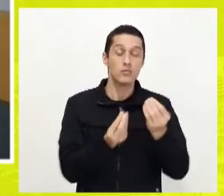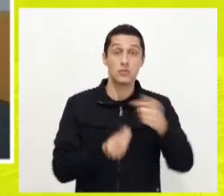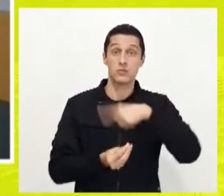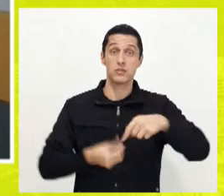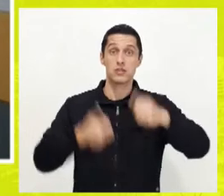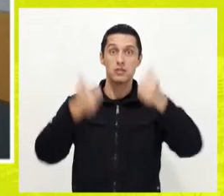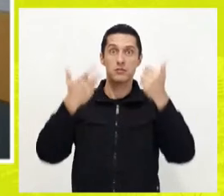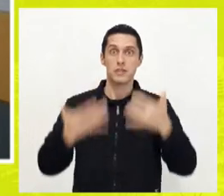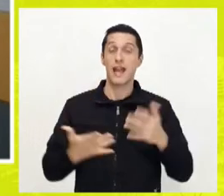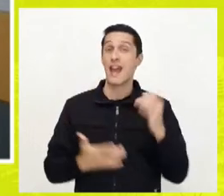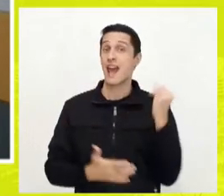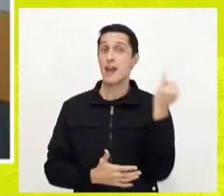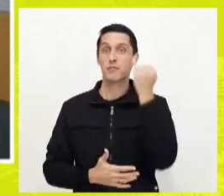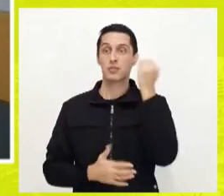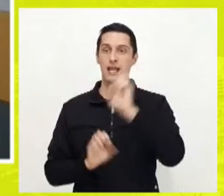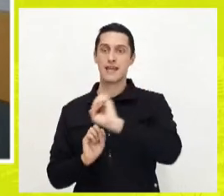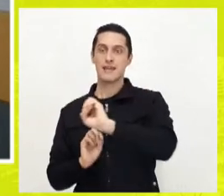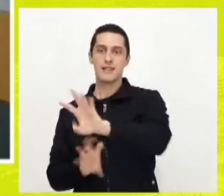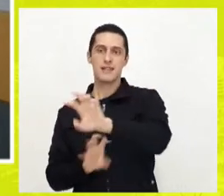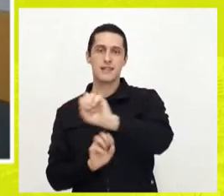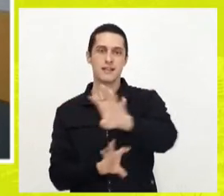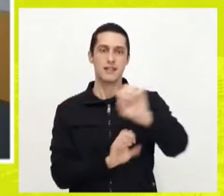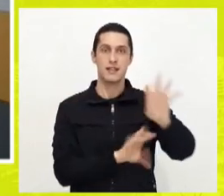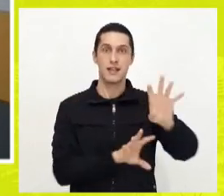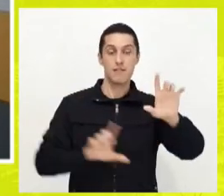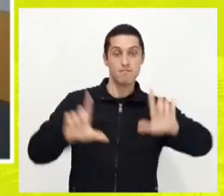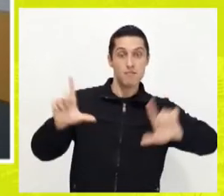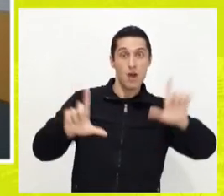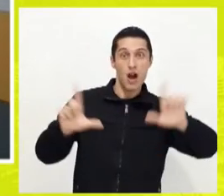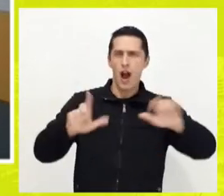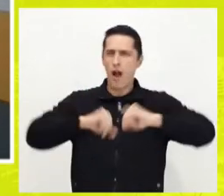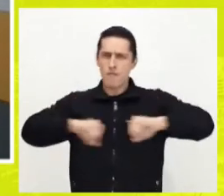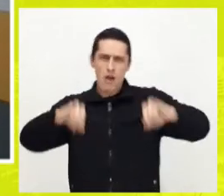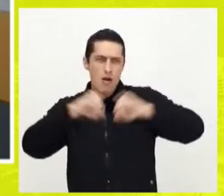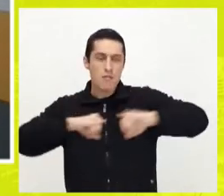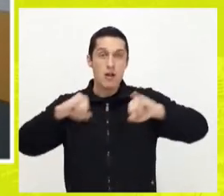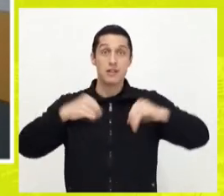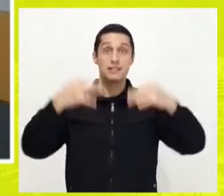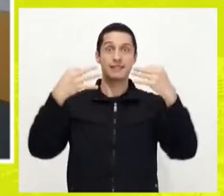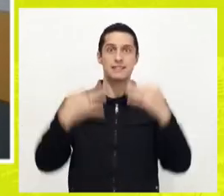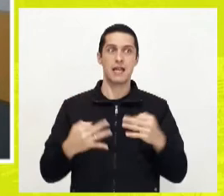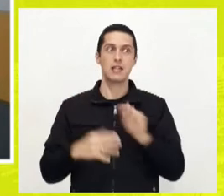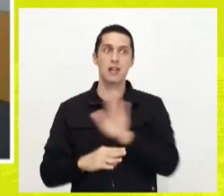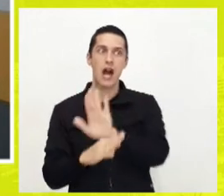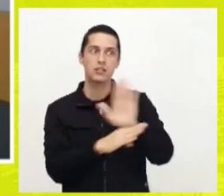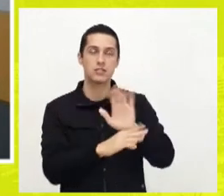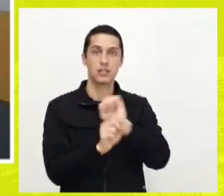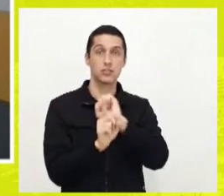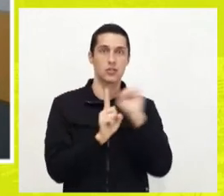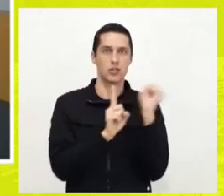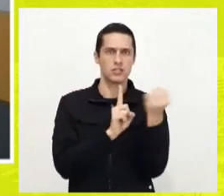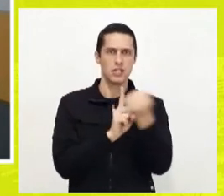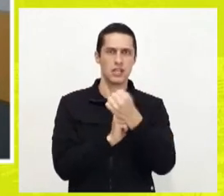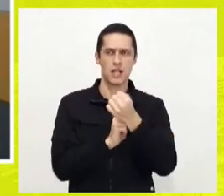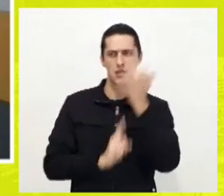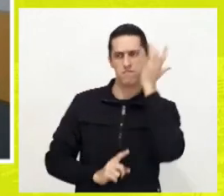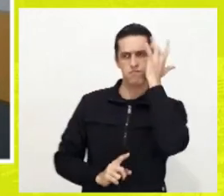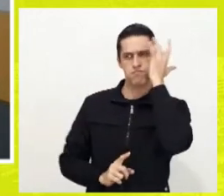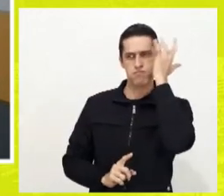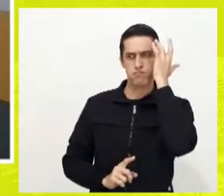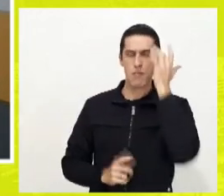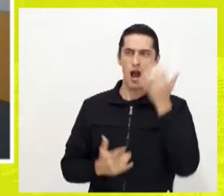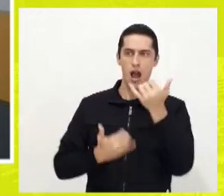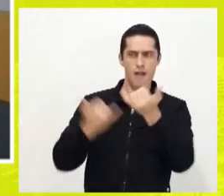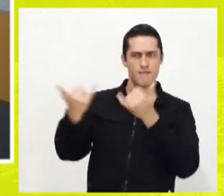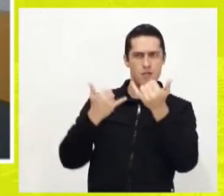about the importance of media literacy to uh form a critical part of society to